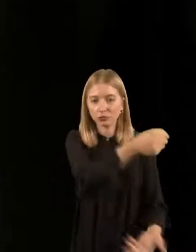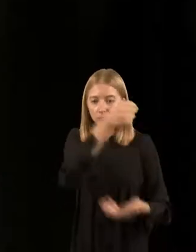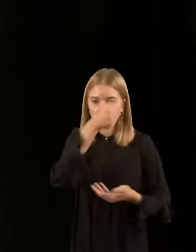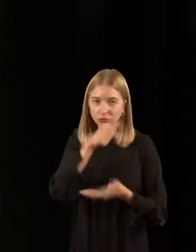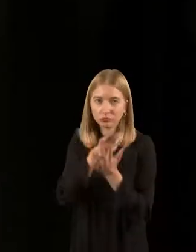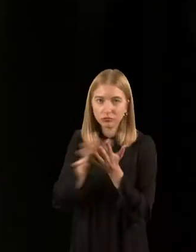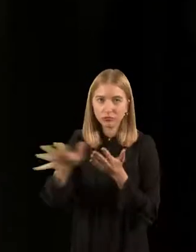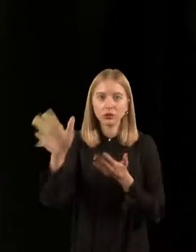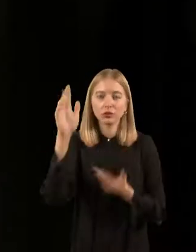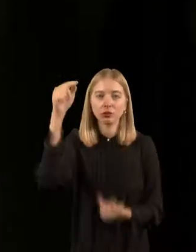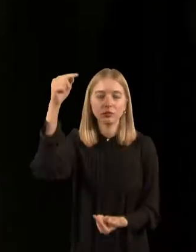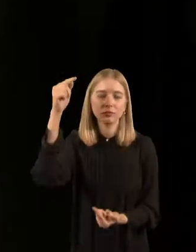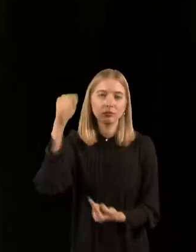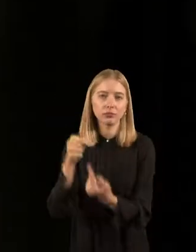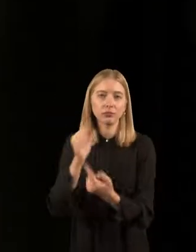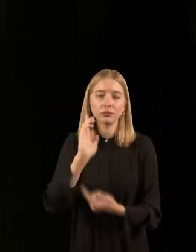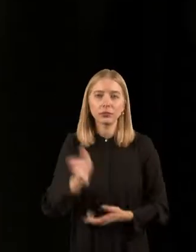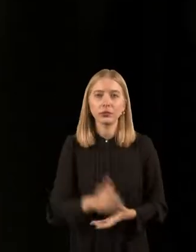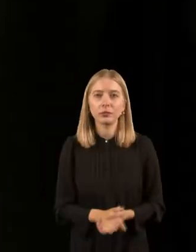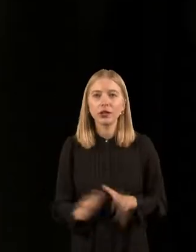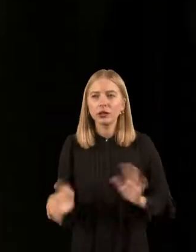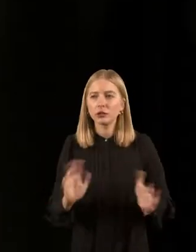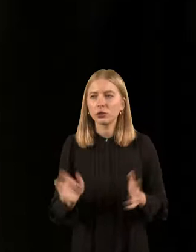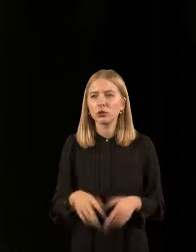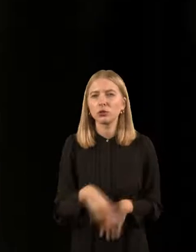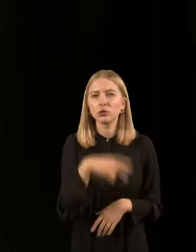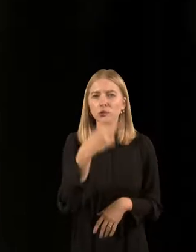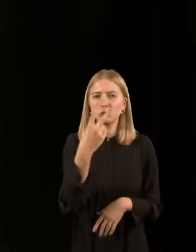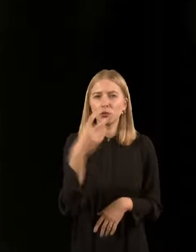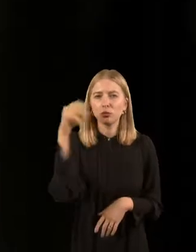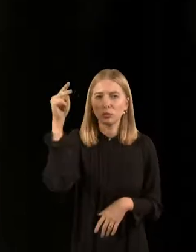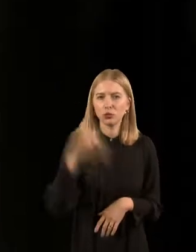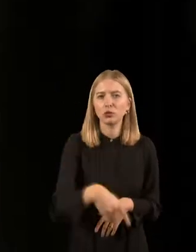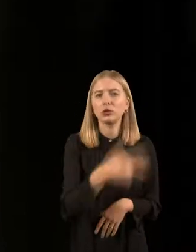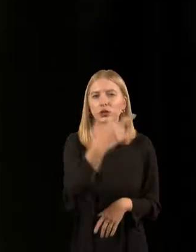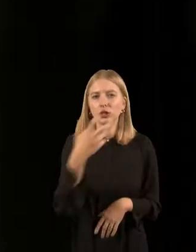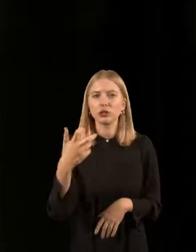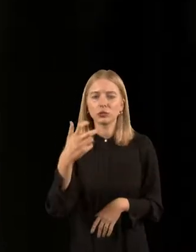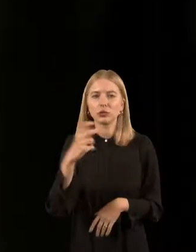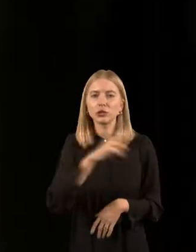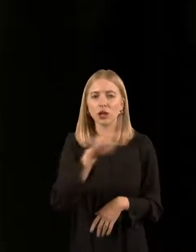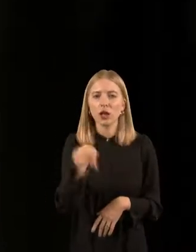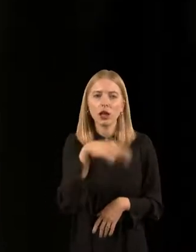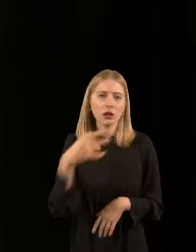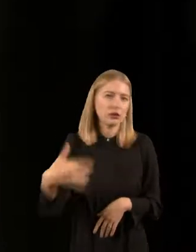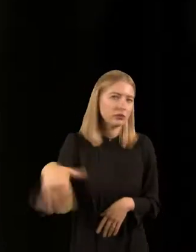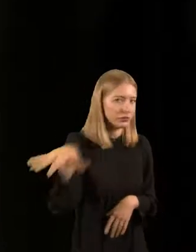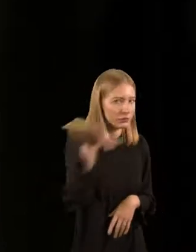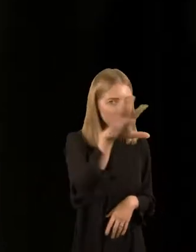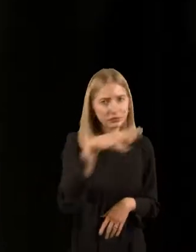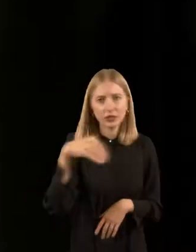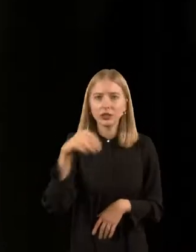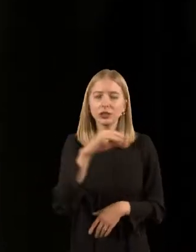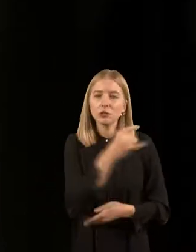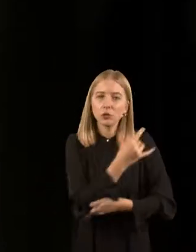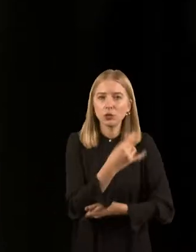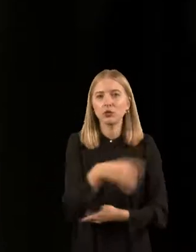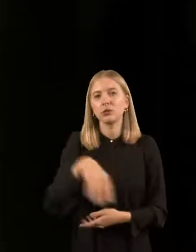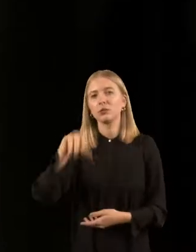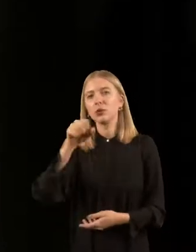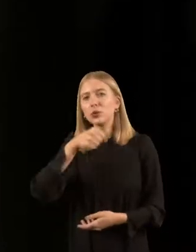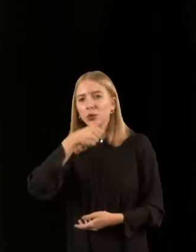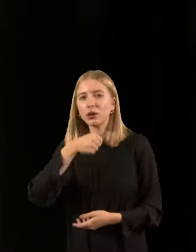we will dispose more than 6.5 billion euros of the EU funds,